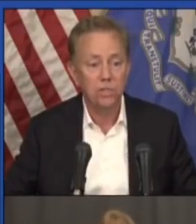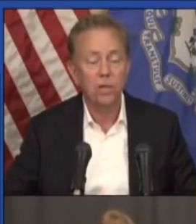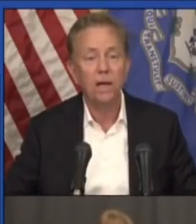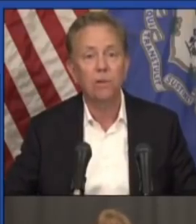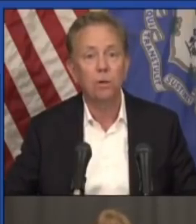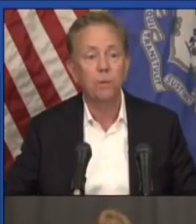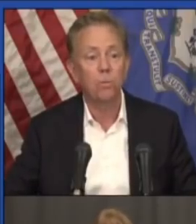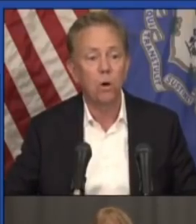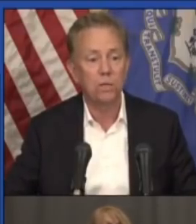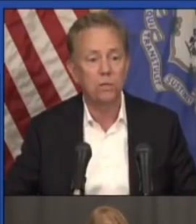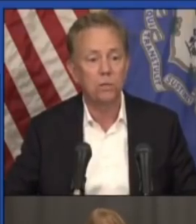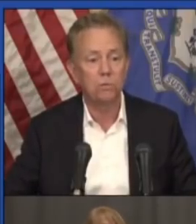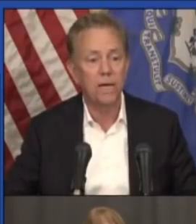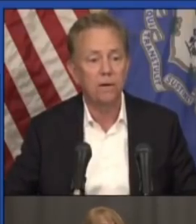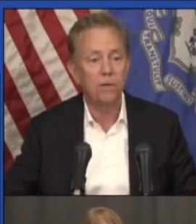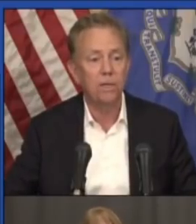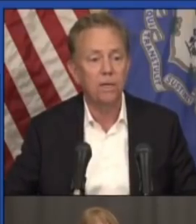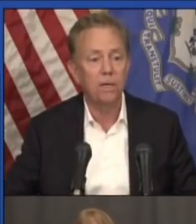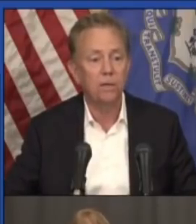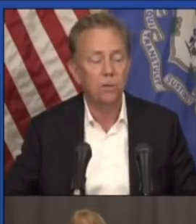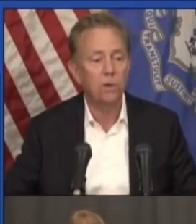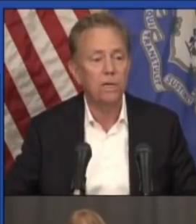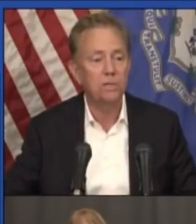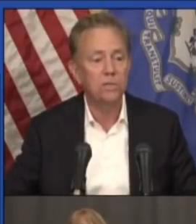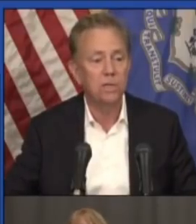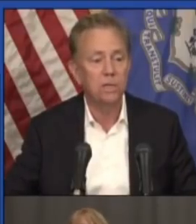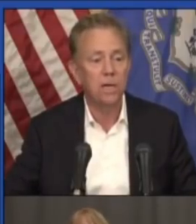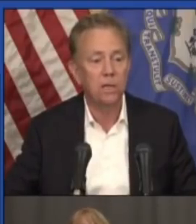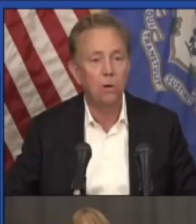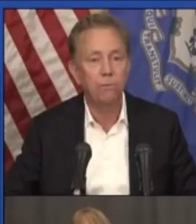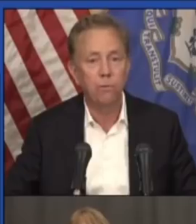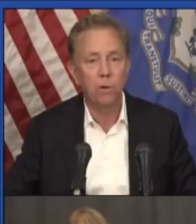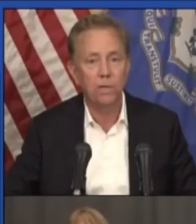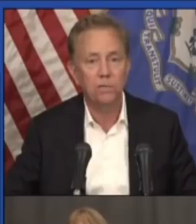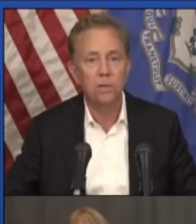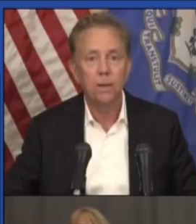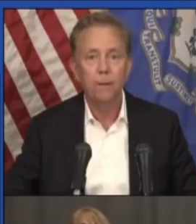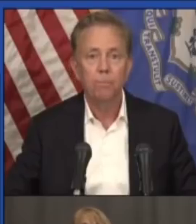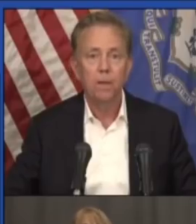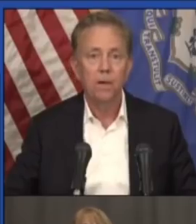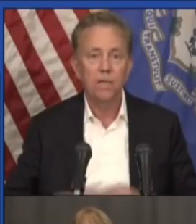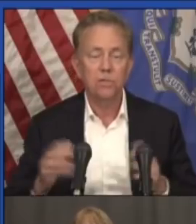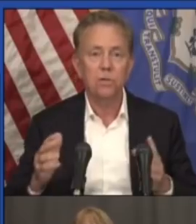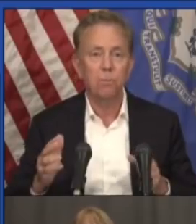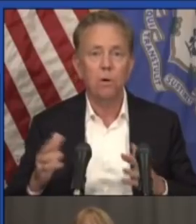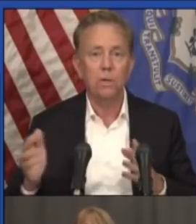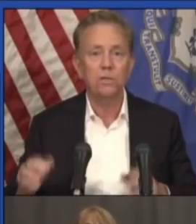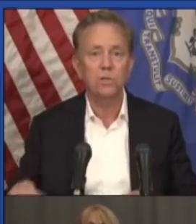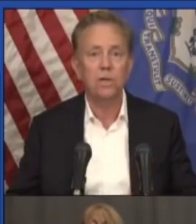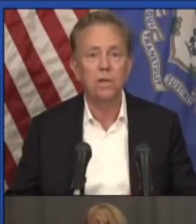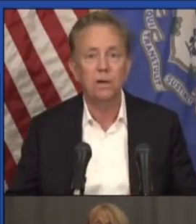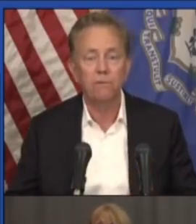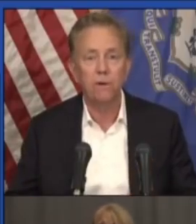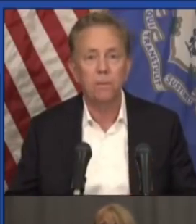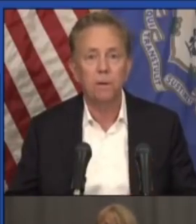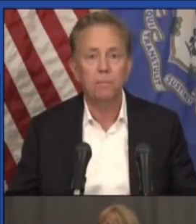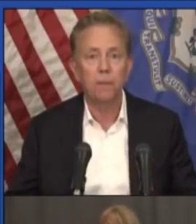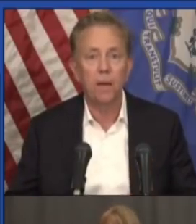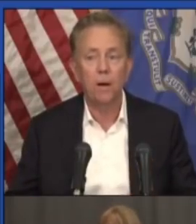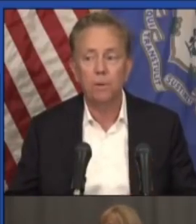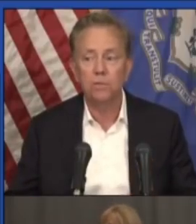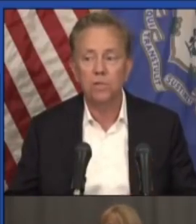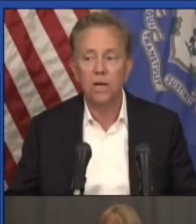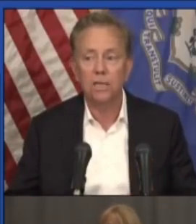we still have a little bit of work to do, down in the 30s and low 40s. This is important because you're going to hear